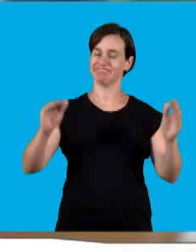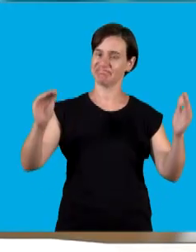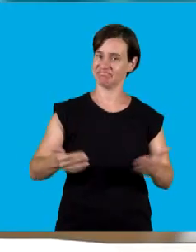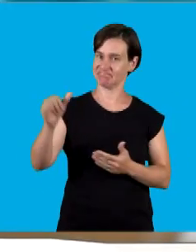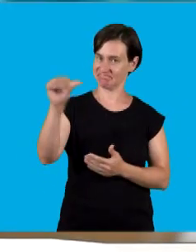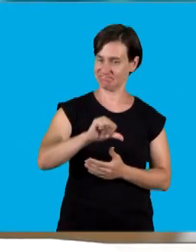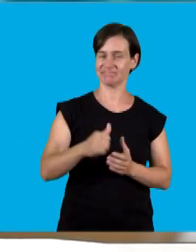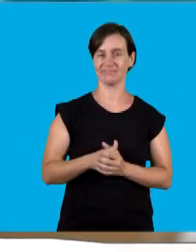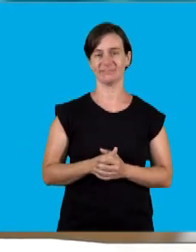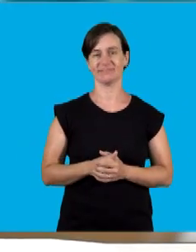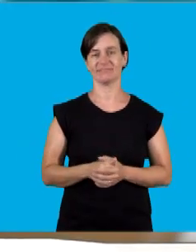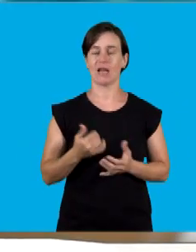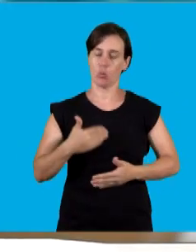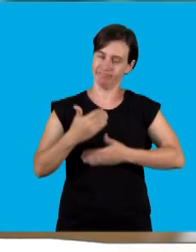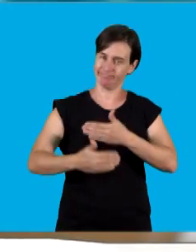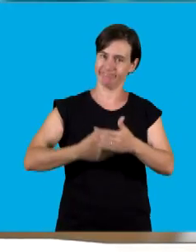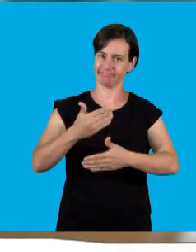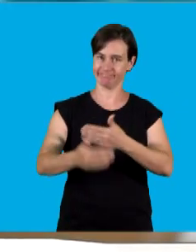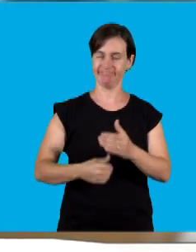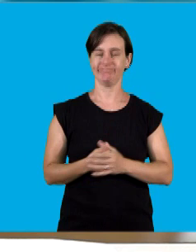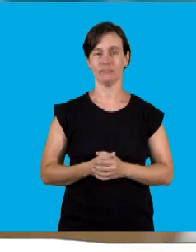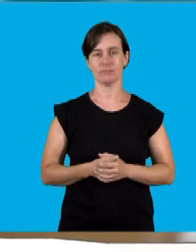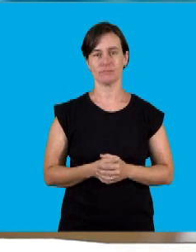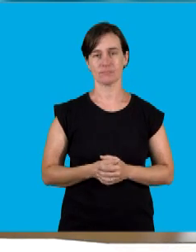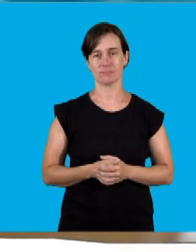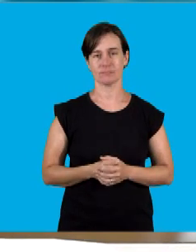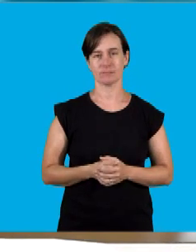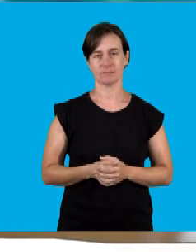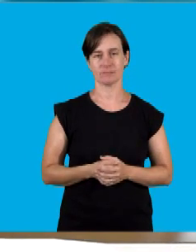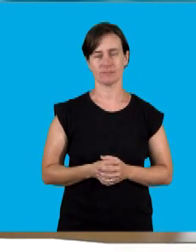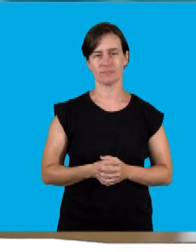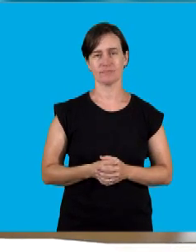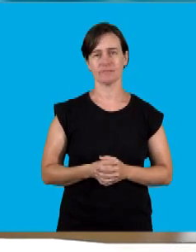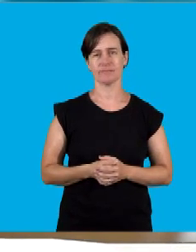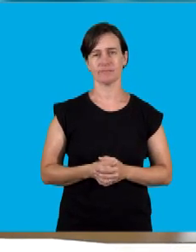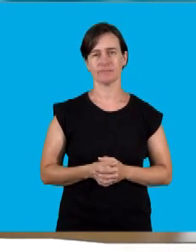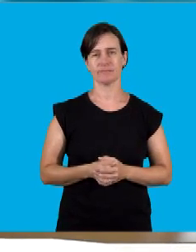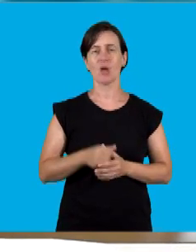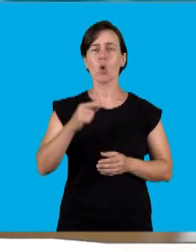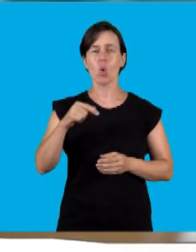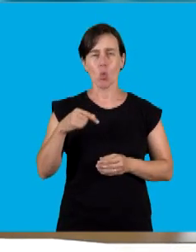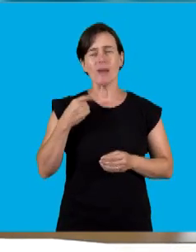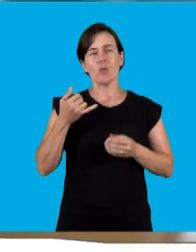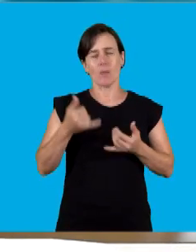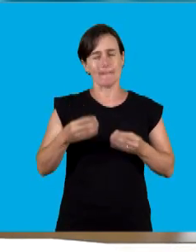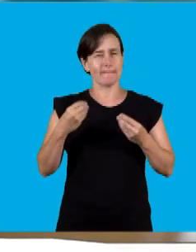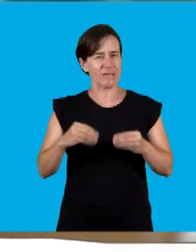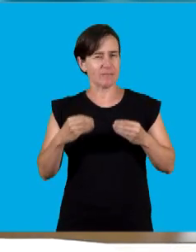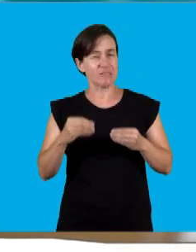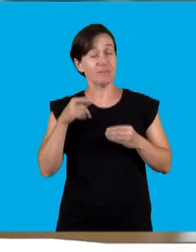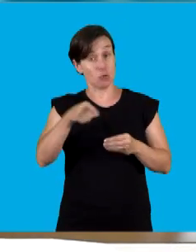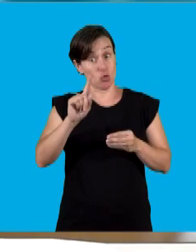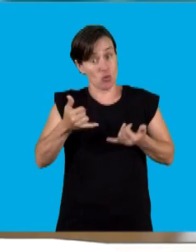Welcome back from the ad break, and let's continue with our lesson. So we were still working with that pre-knowledge practice.